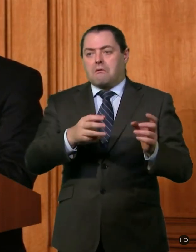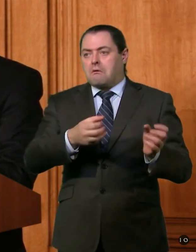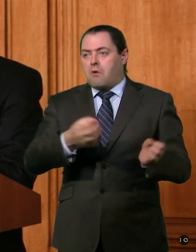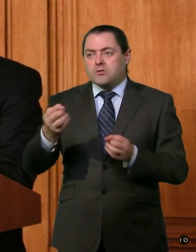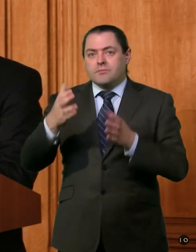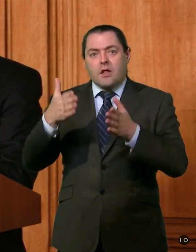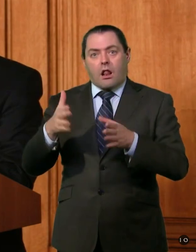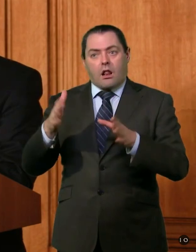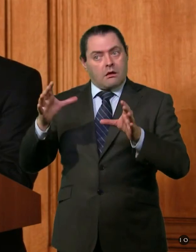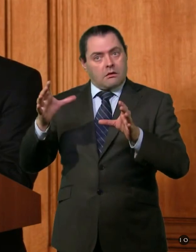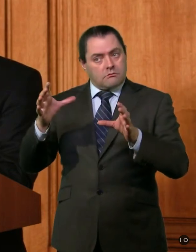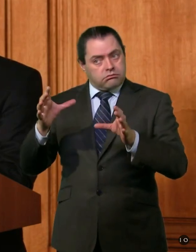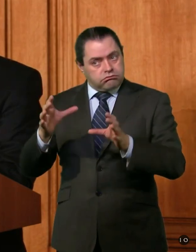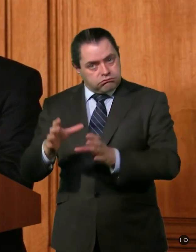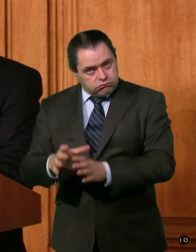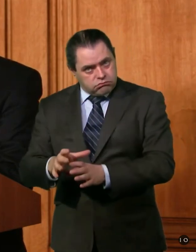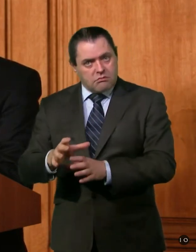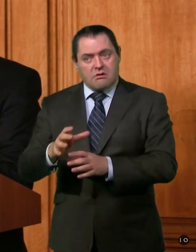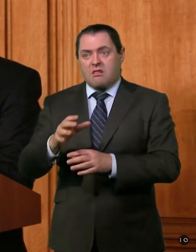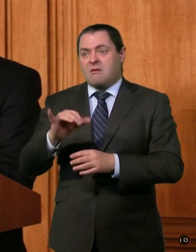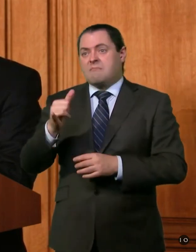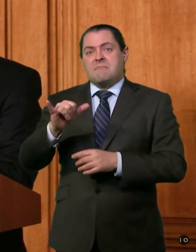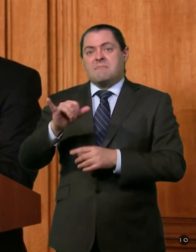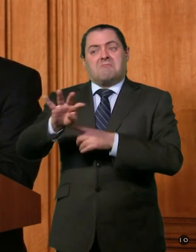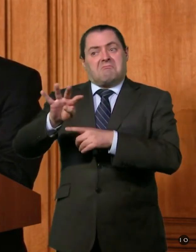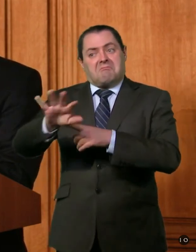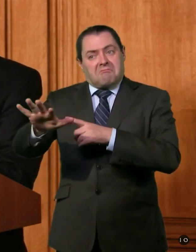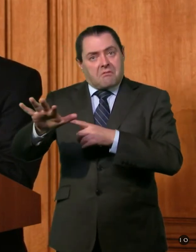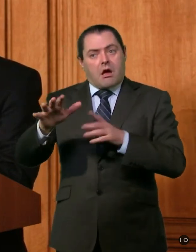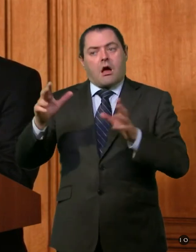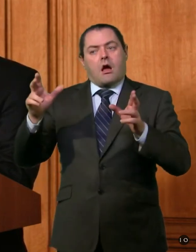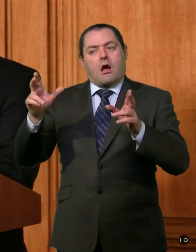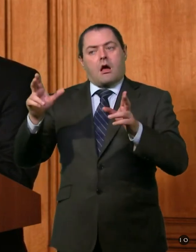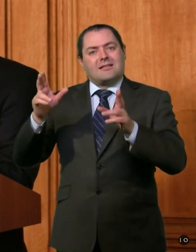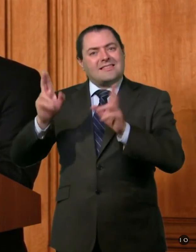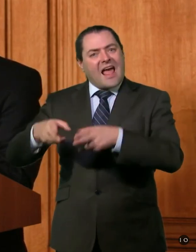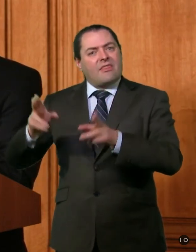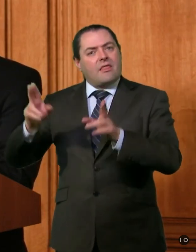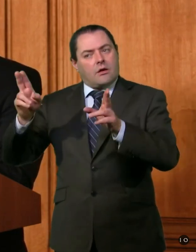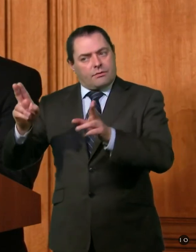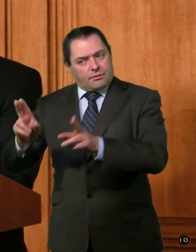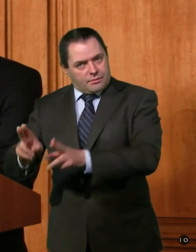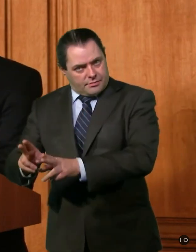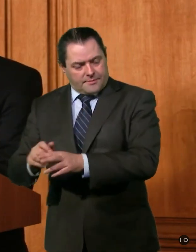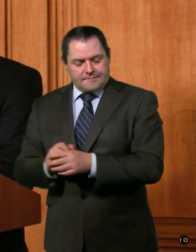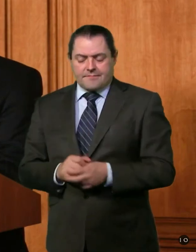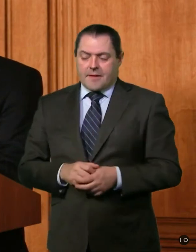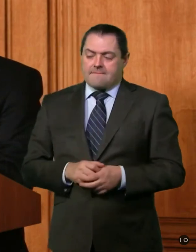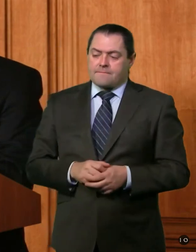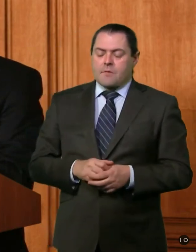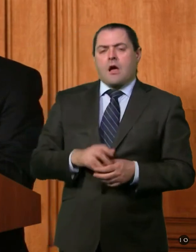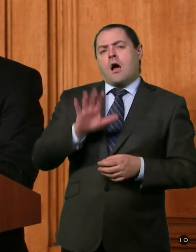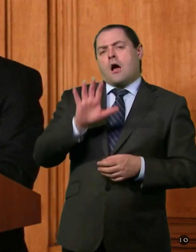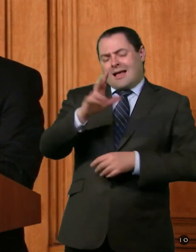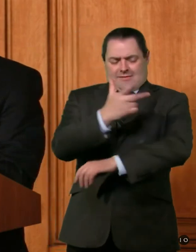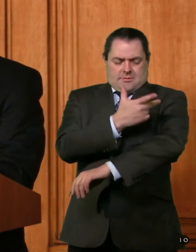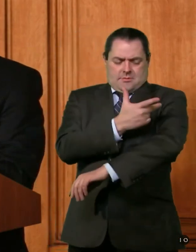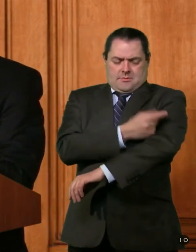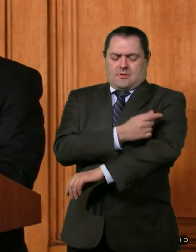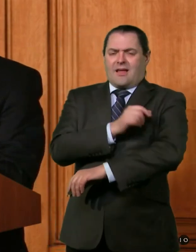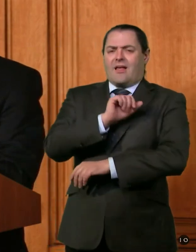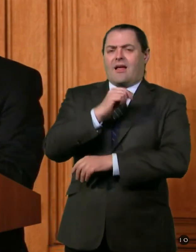that although the clinical trials data report headline results in terms of the